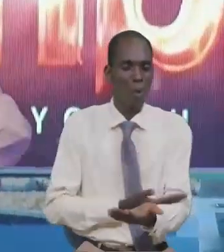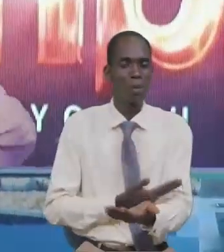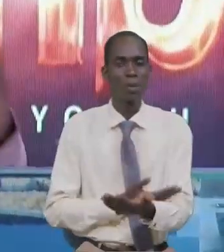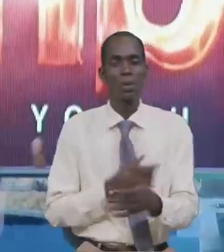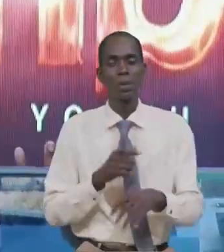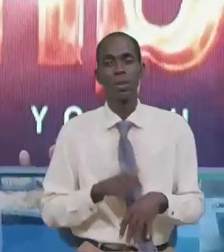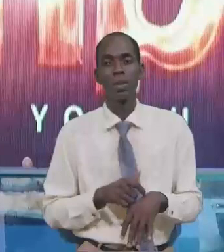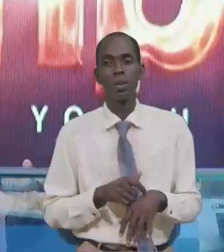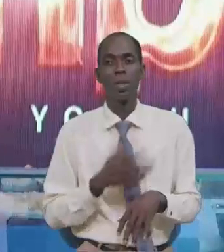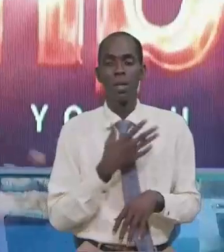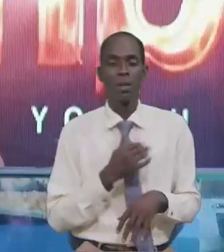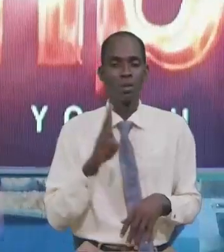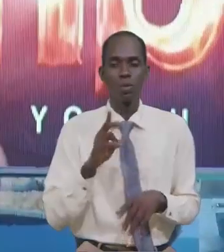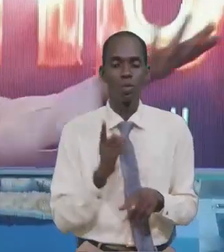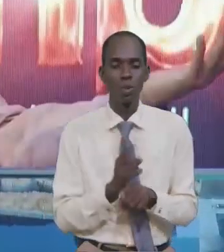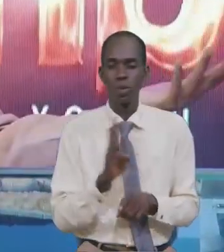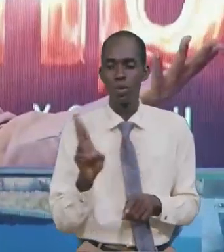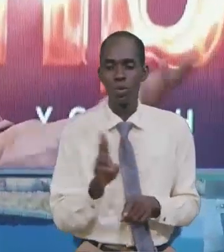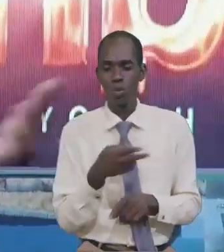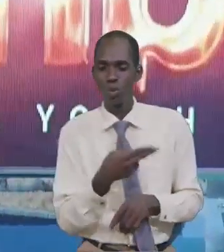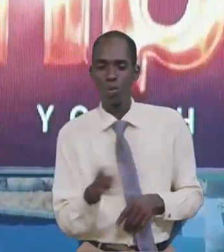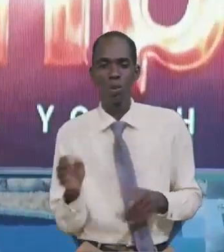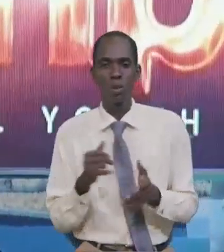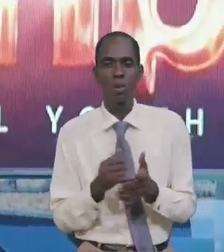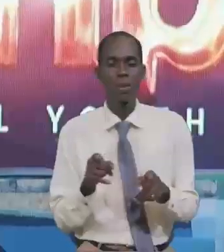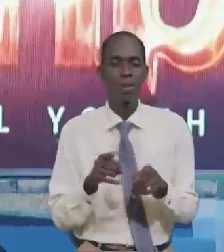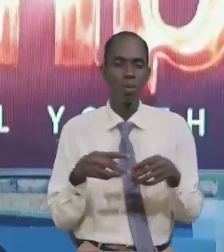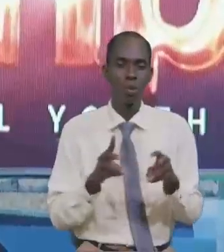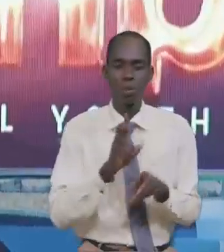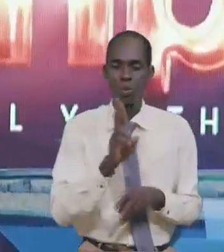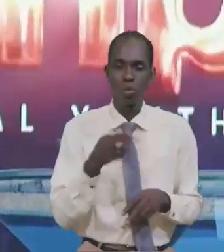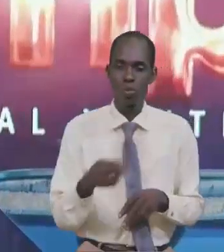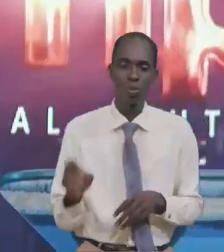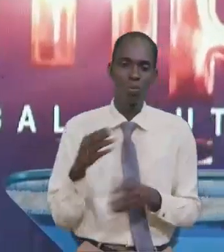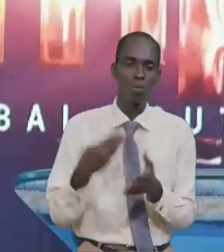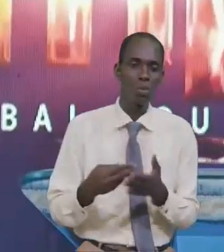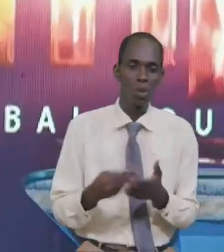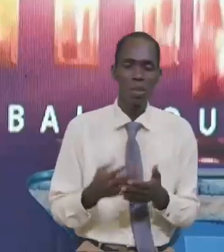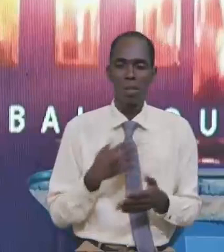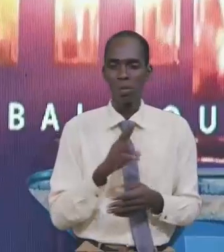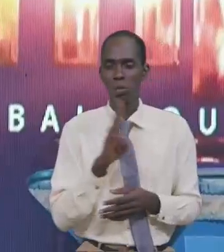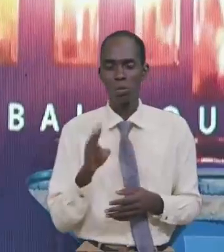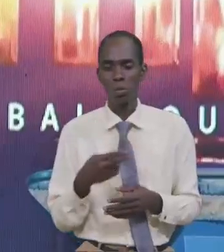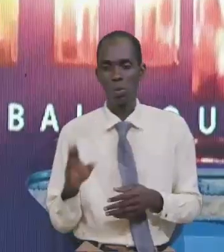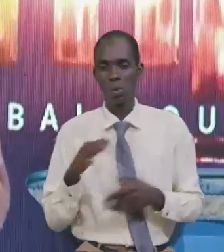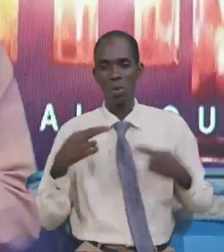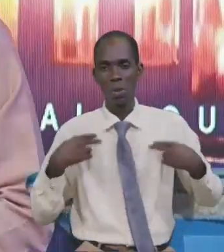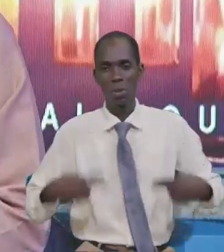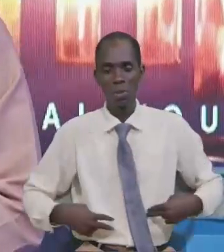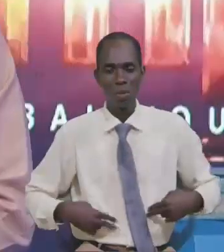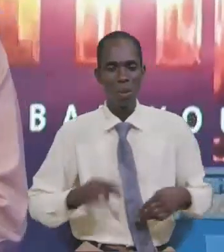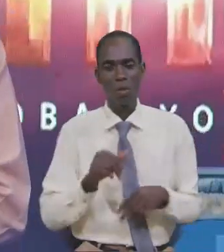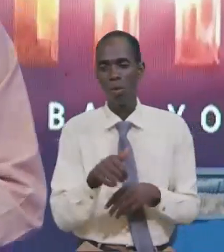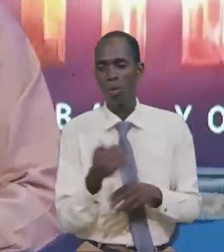health, you squander your opportunities, you squander everything, where would you be at the end of the day, at